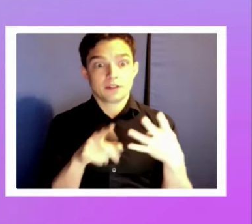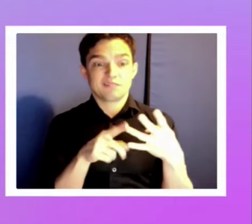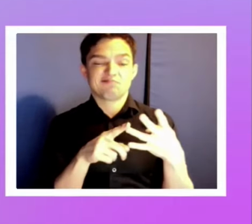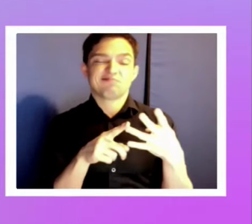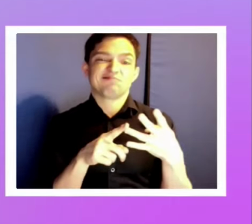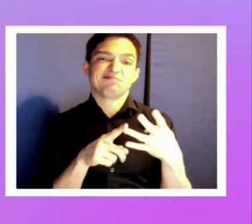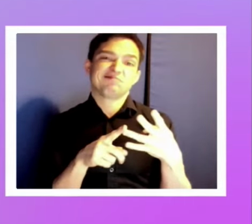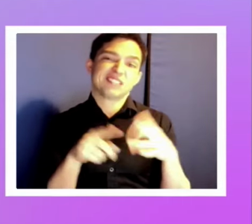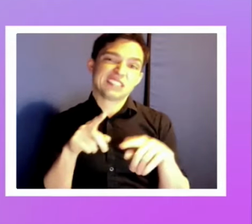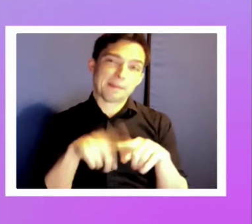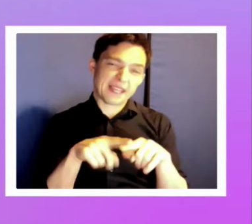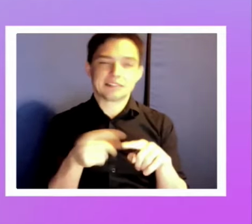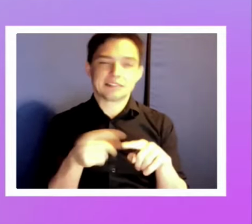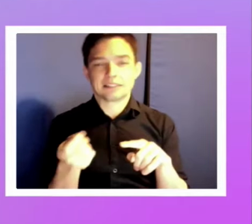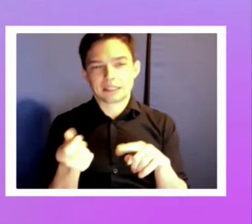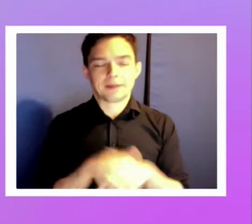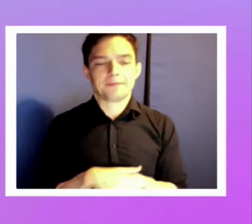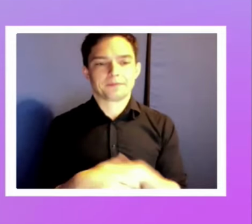little bit.